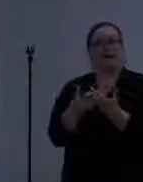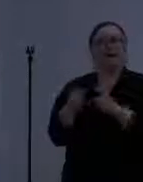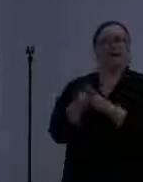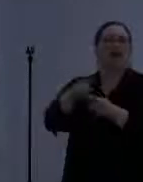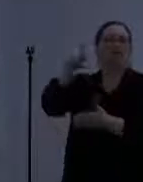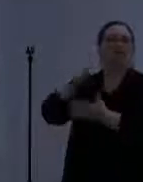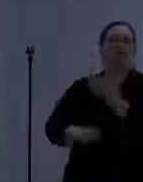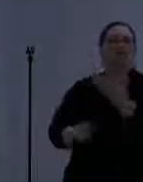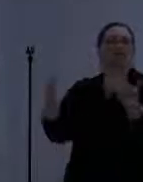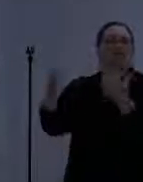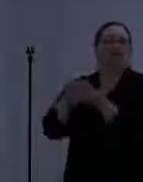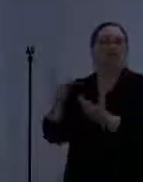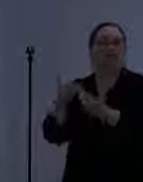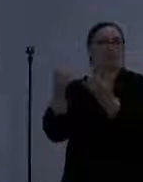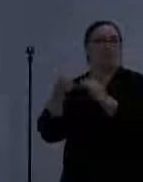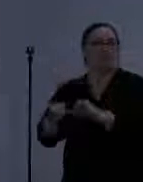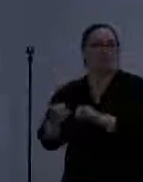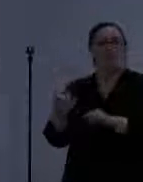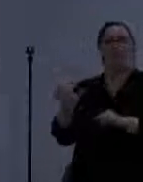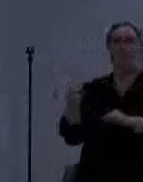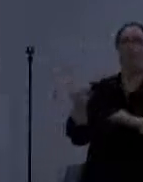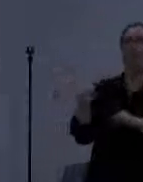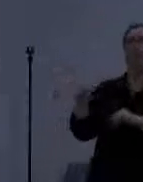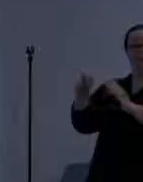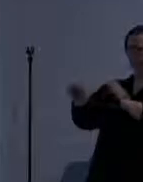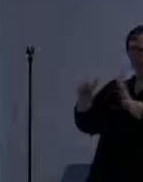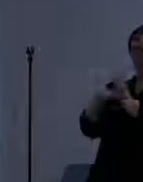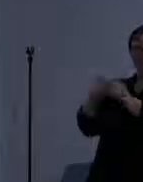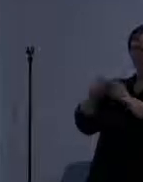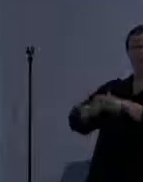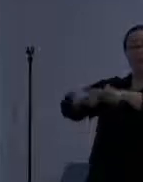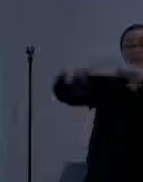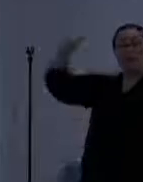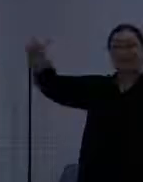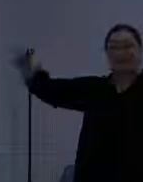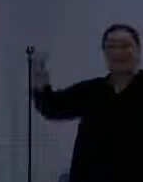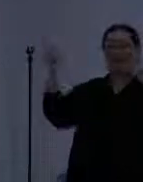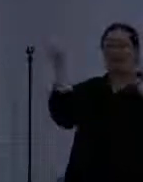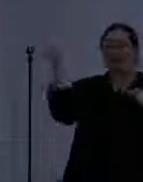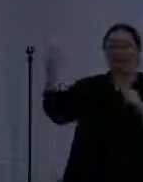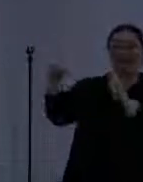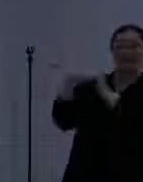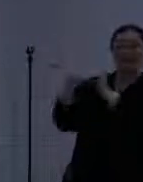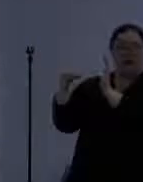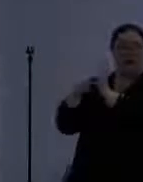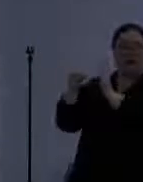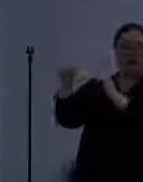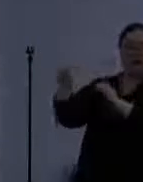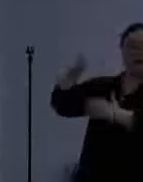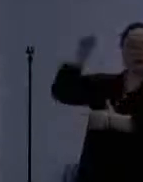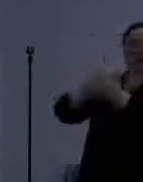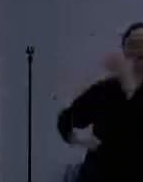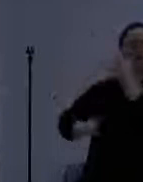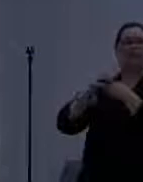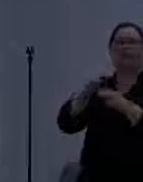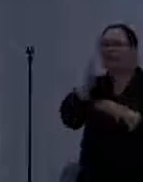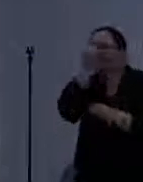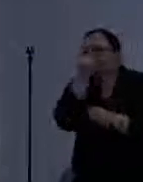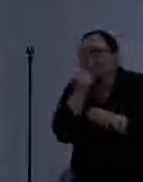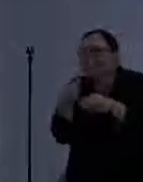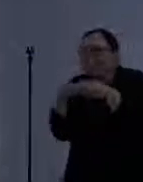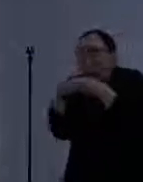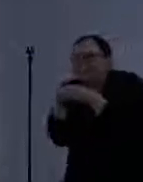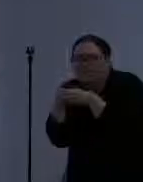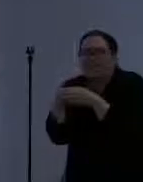but also to the size of the provider, the types of support that they're providing, and what level of risk that